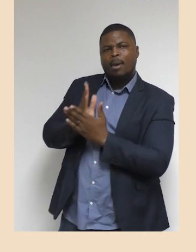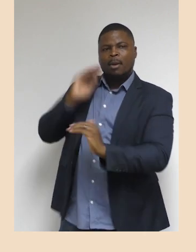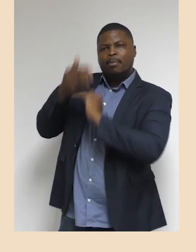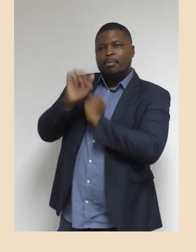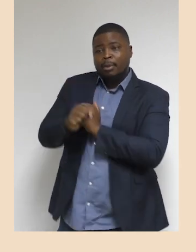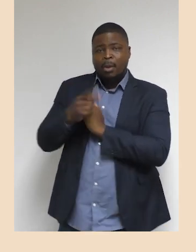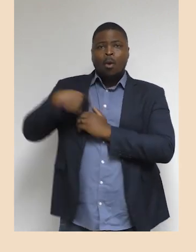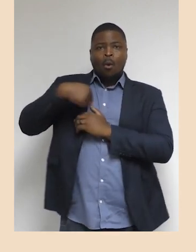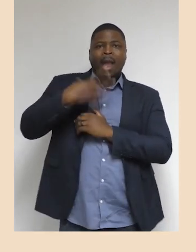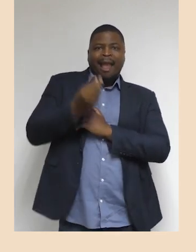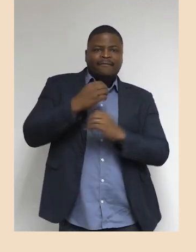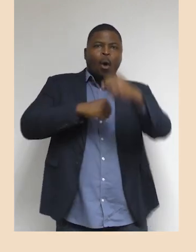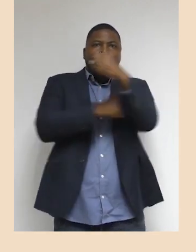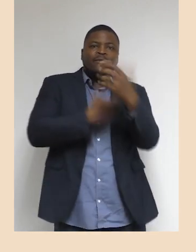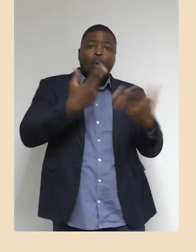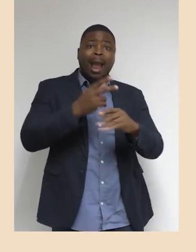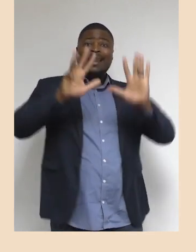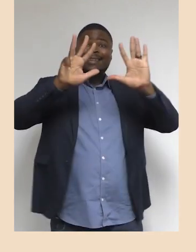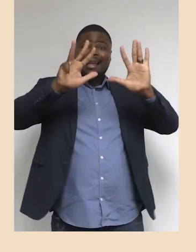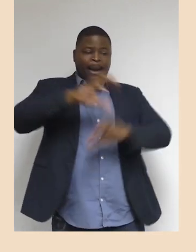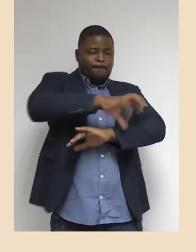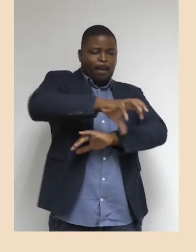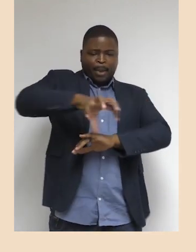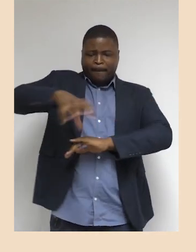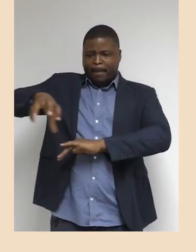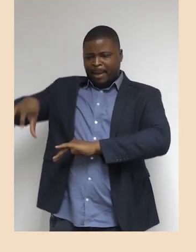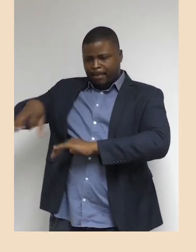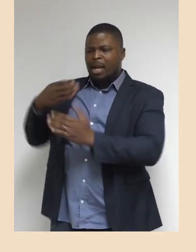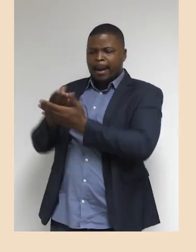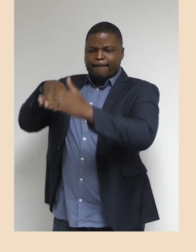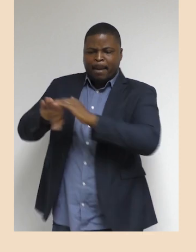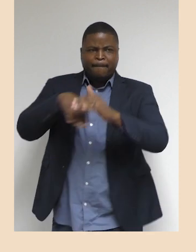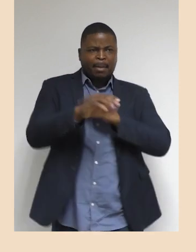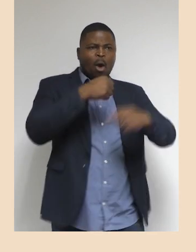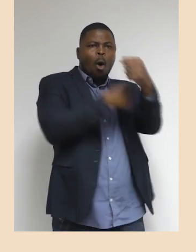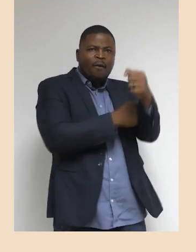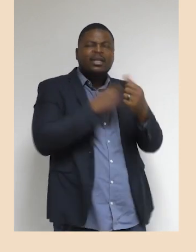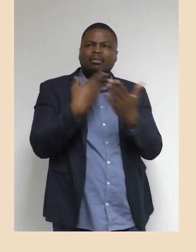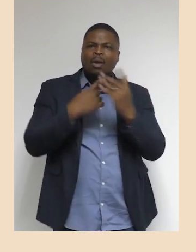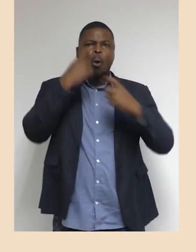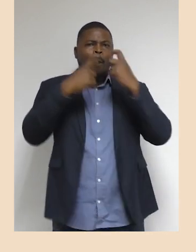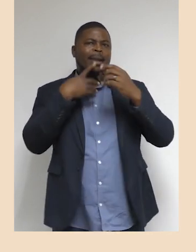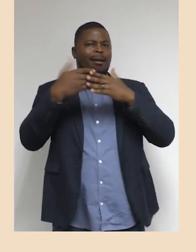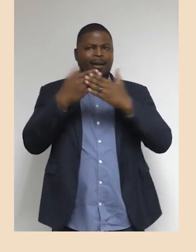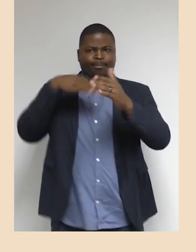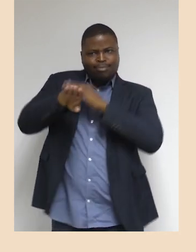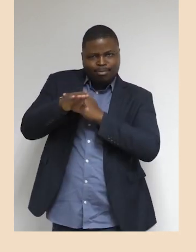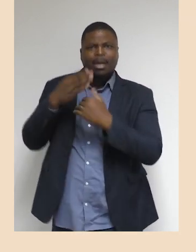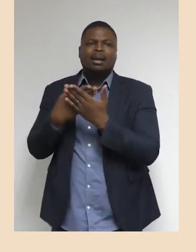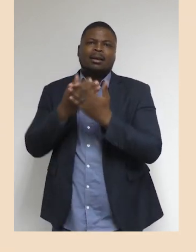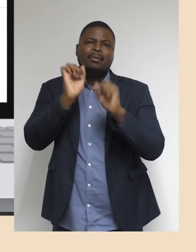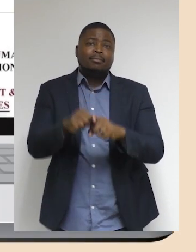9 provinces in the country, which are accessible to all members of the public to lodge complaints against the human rights